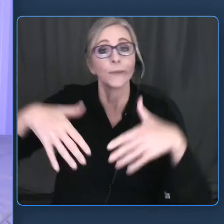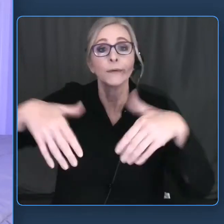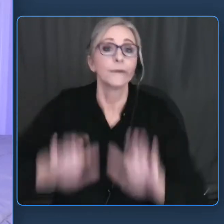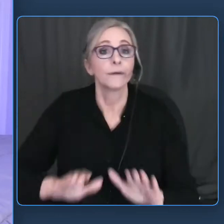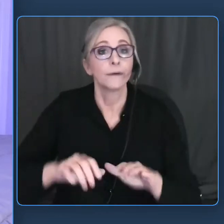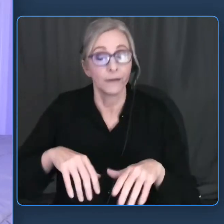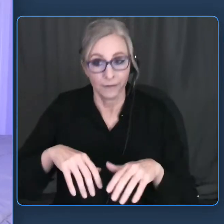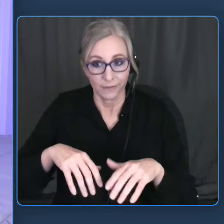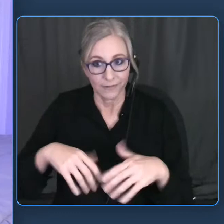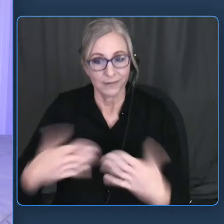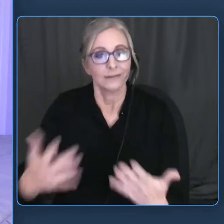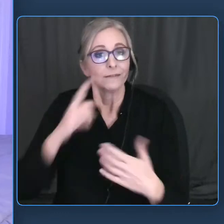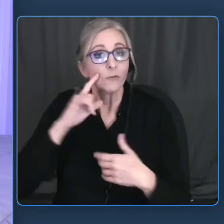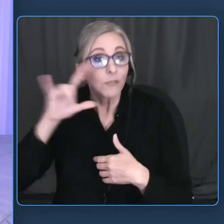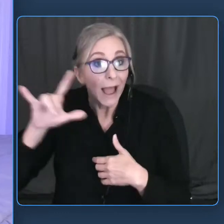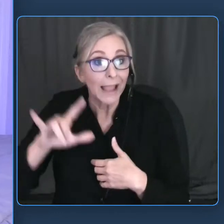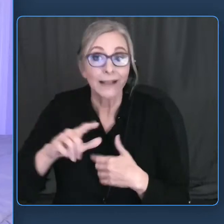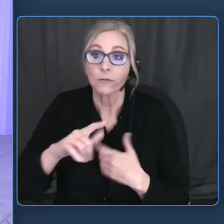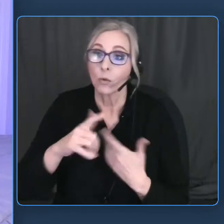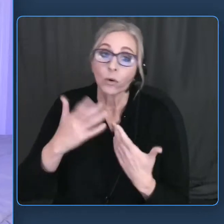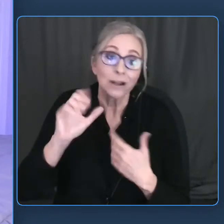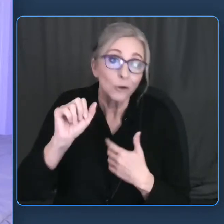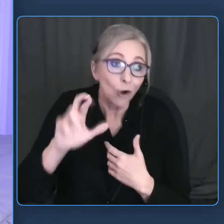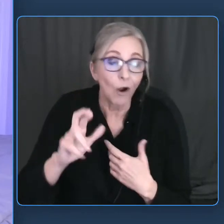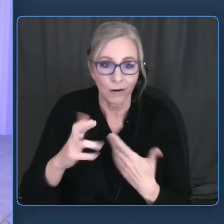get broken. It doesn't matter if you're flying or not, but